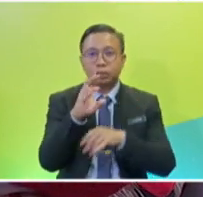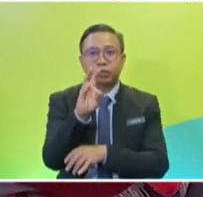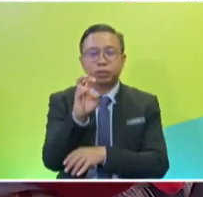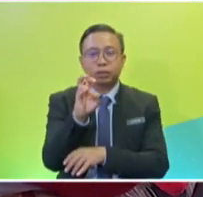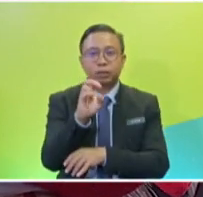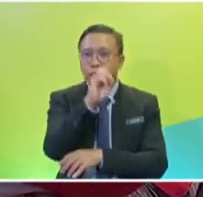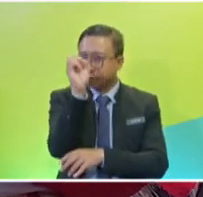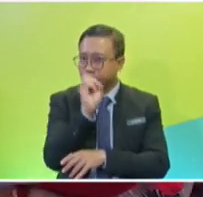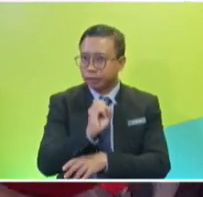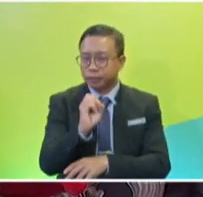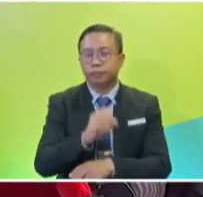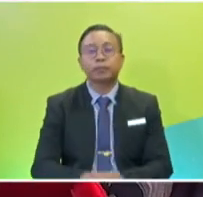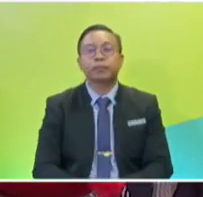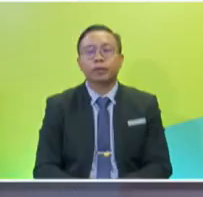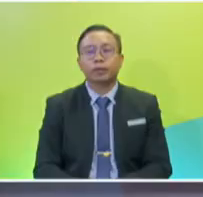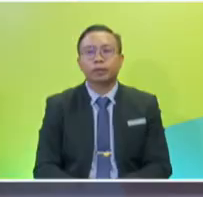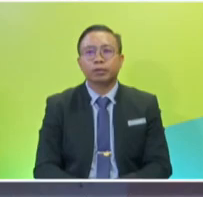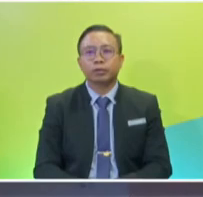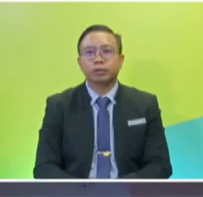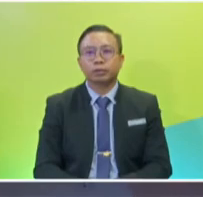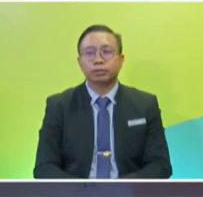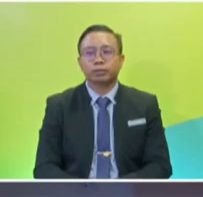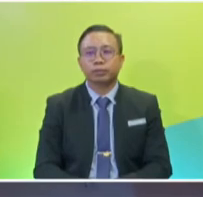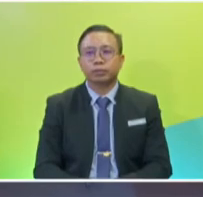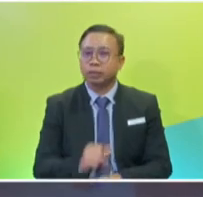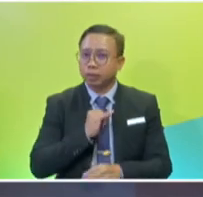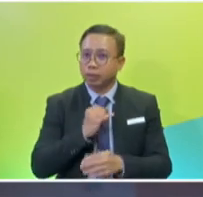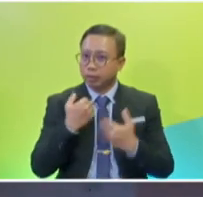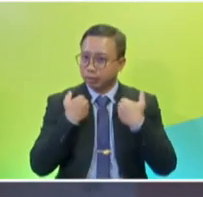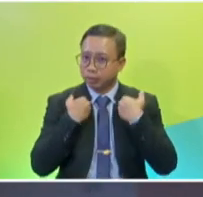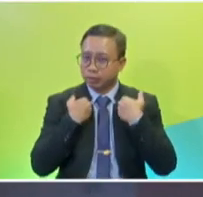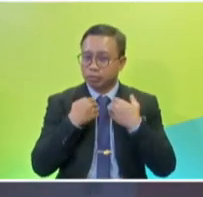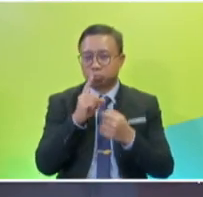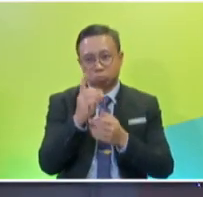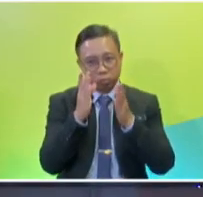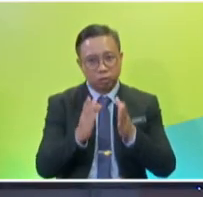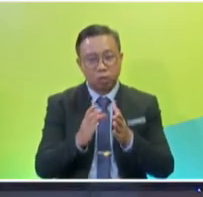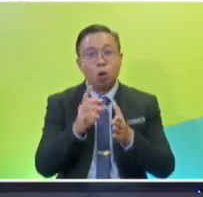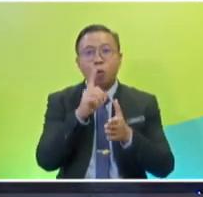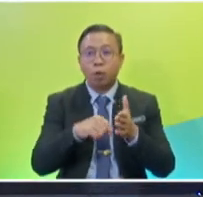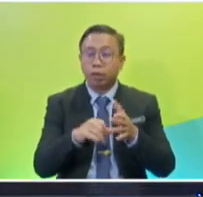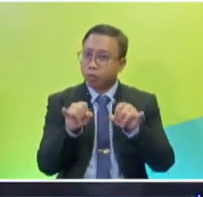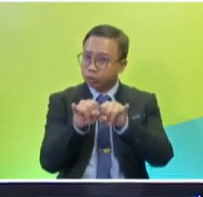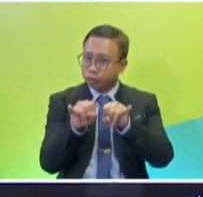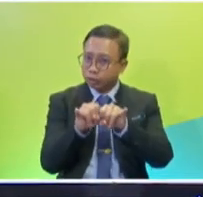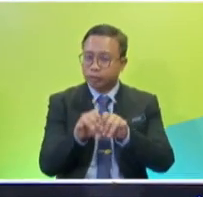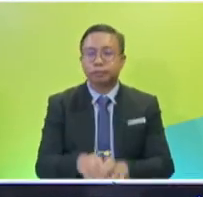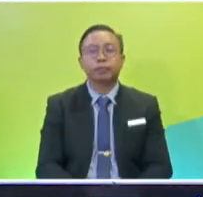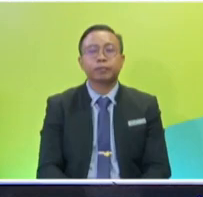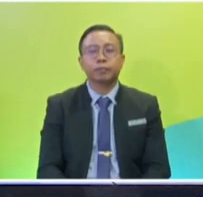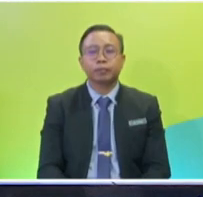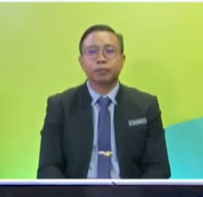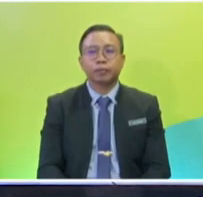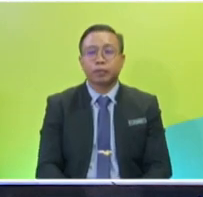Anga. Yeah, I'm here. Oops, I'm here all alone. What's your size? Okay. All right, I'll make